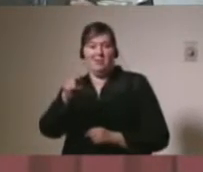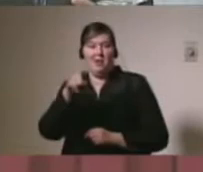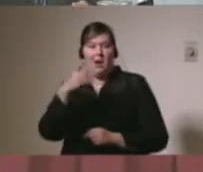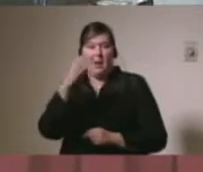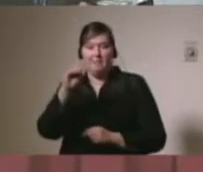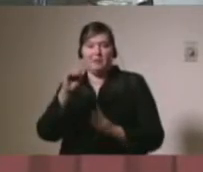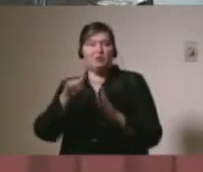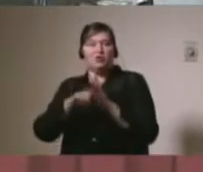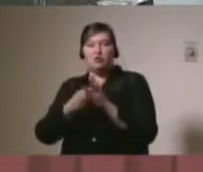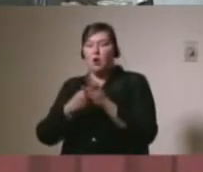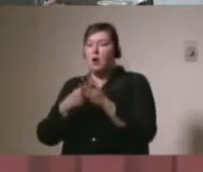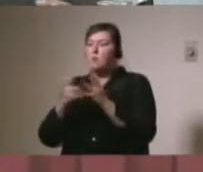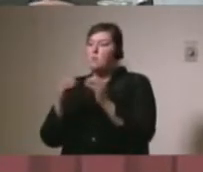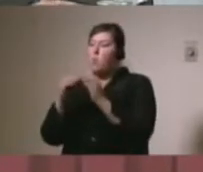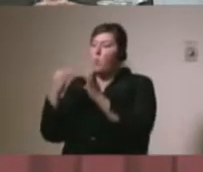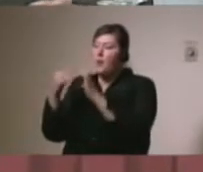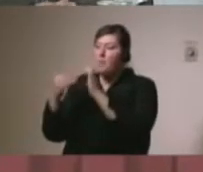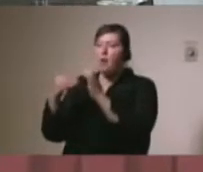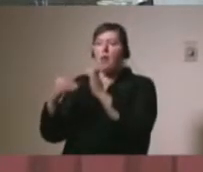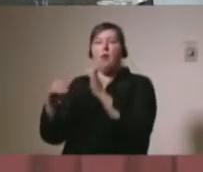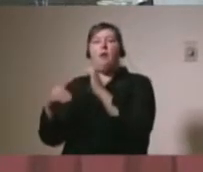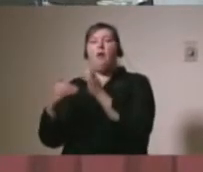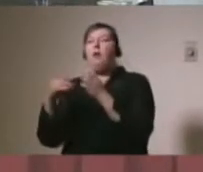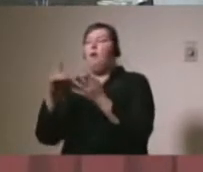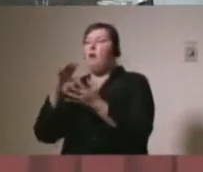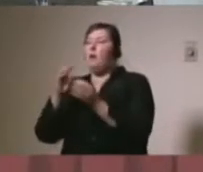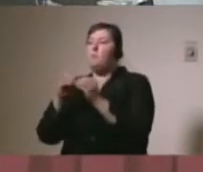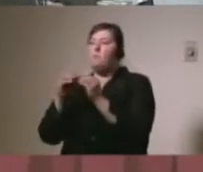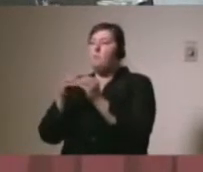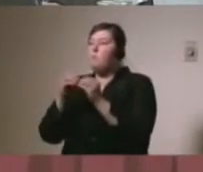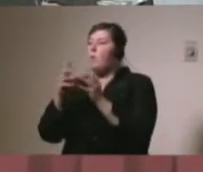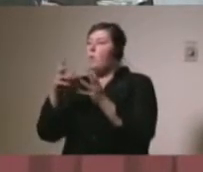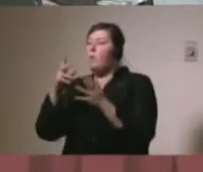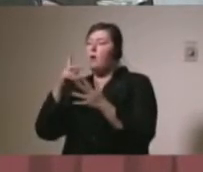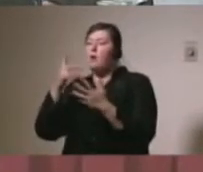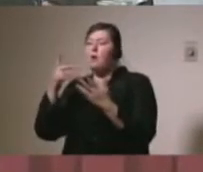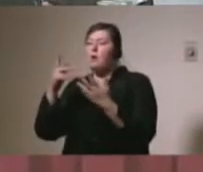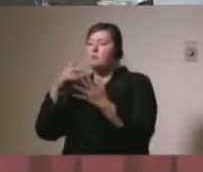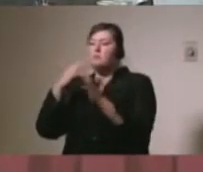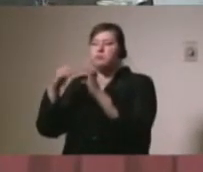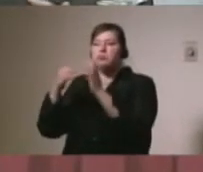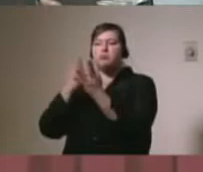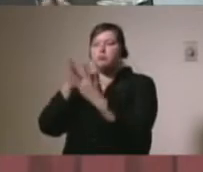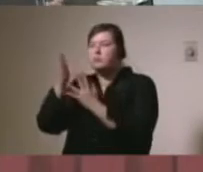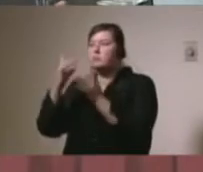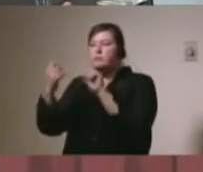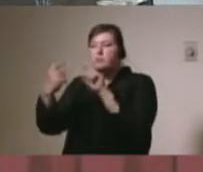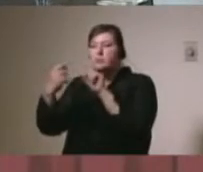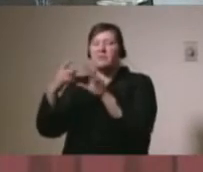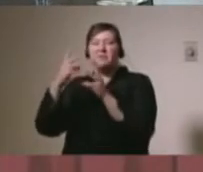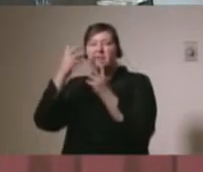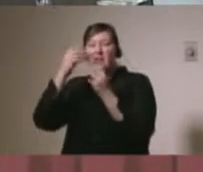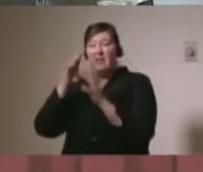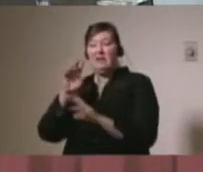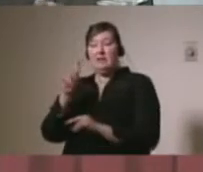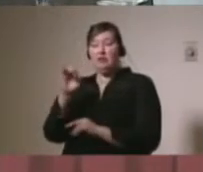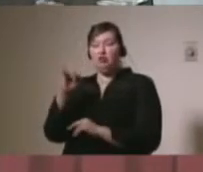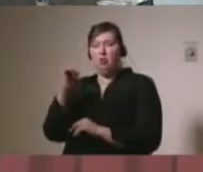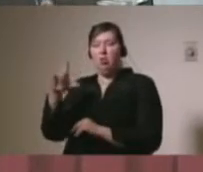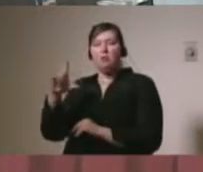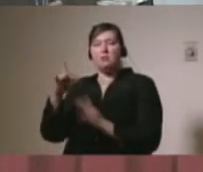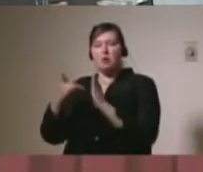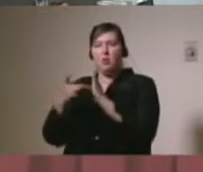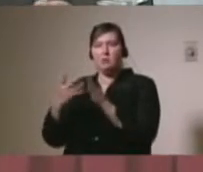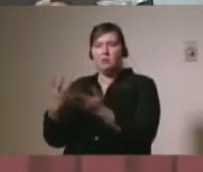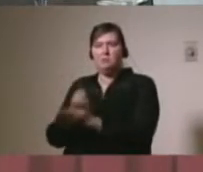well, that's a big worry to New Zealand Post. So I suppose, to answer your question, they don't